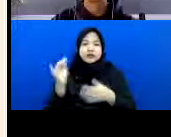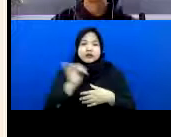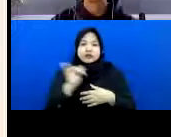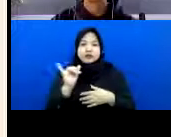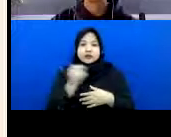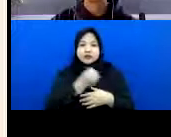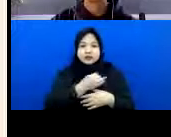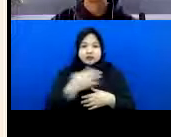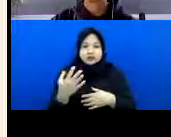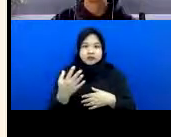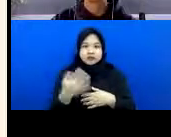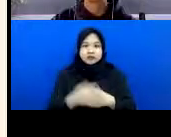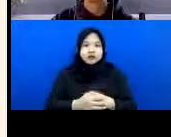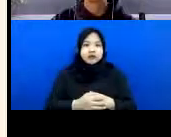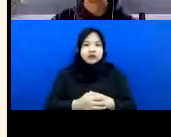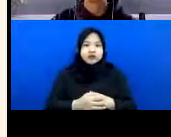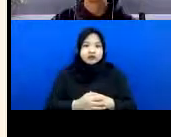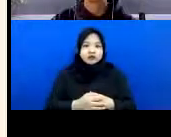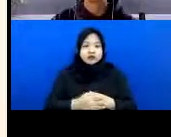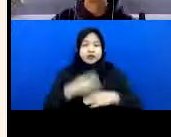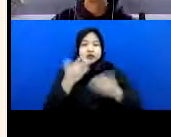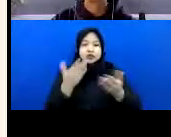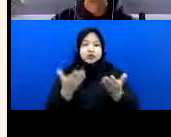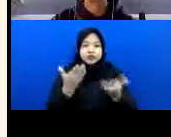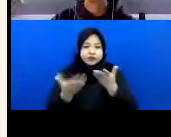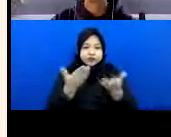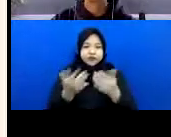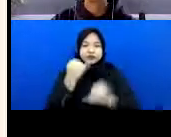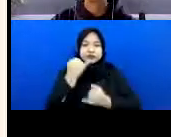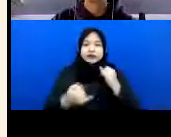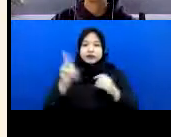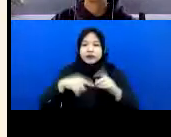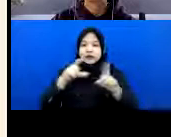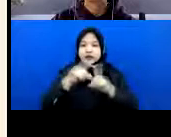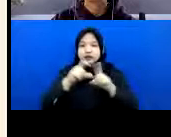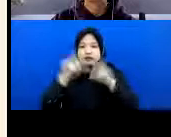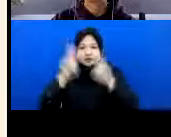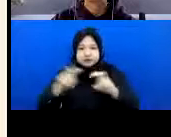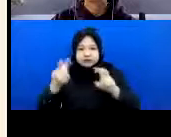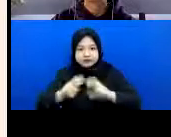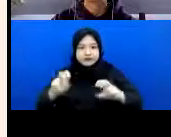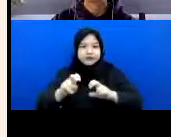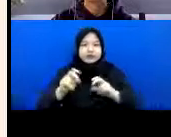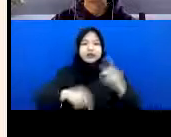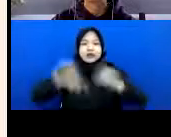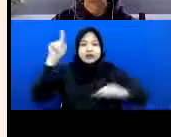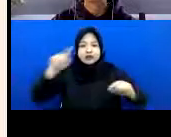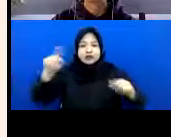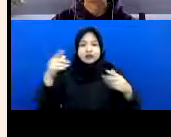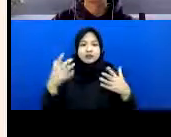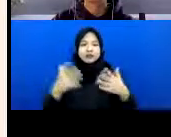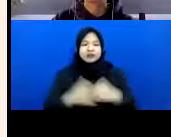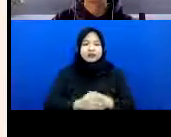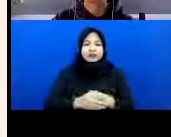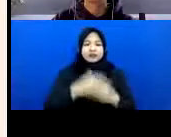software. Finally, we will analyze the data to identify trends. Step 7, develop